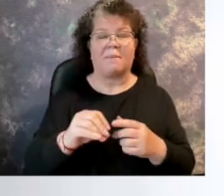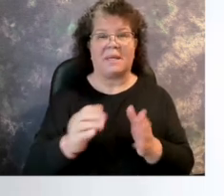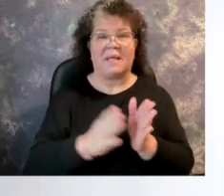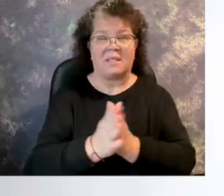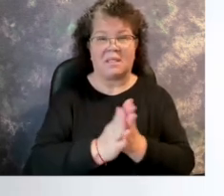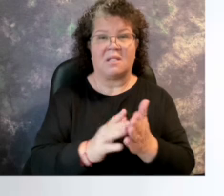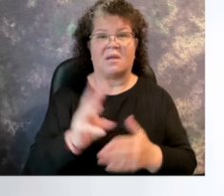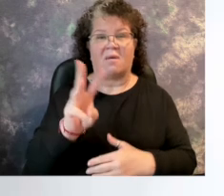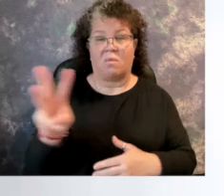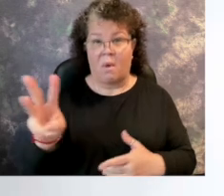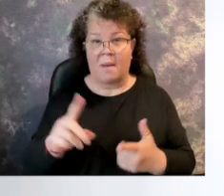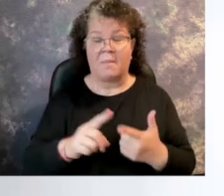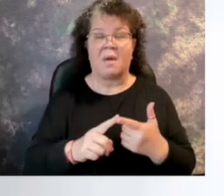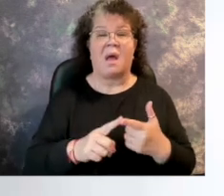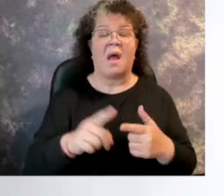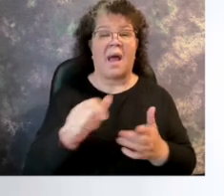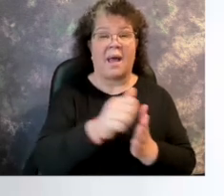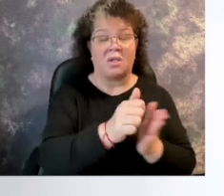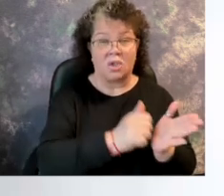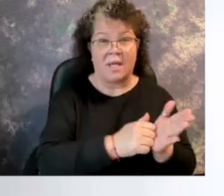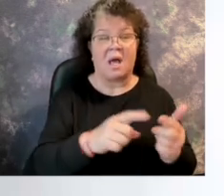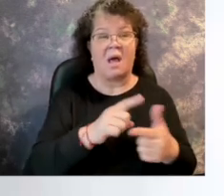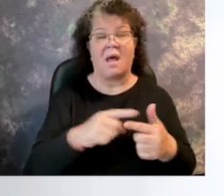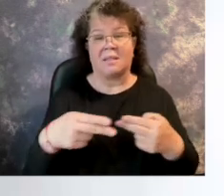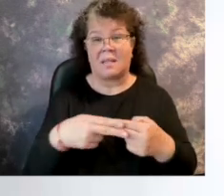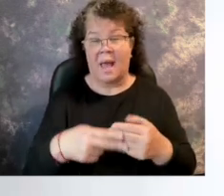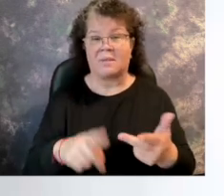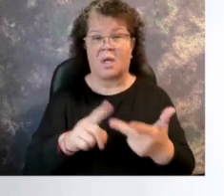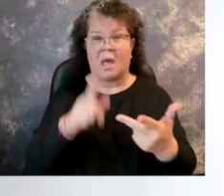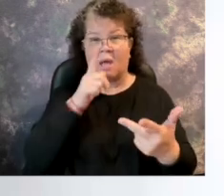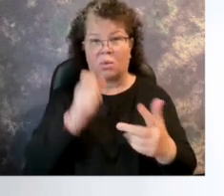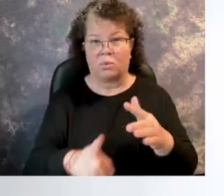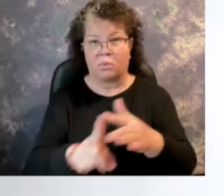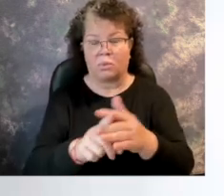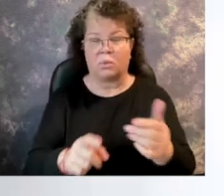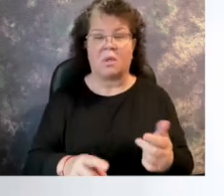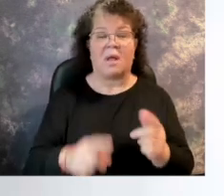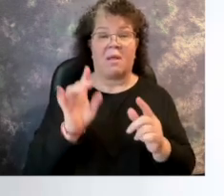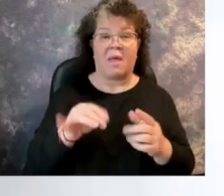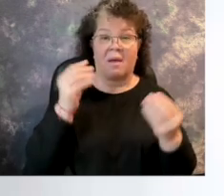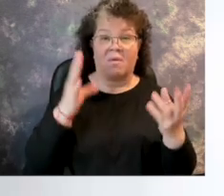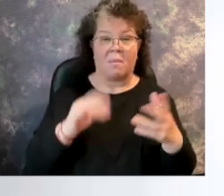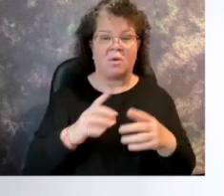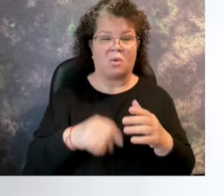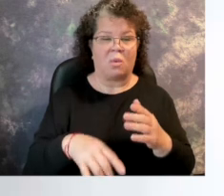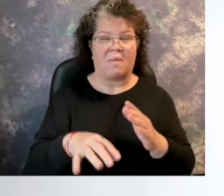agenda, slides, and attendee list. Staff will drop a link in the chat where this information can be found.